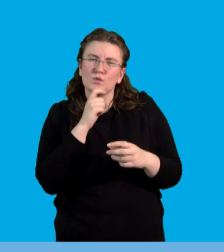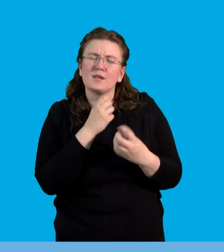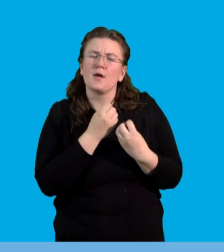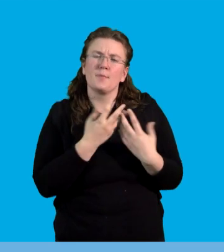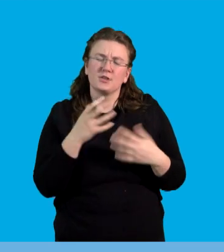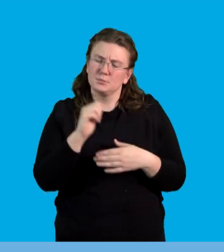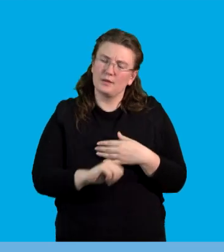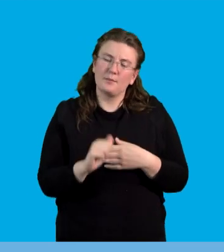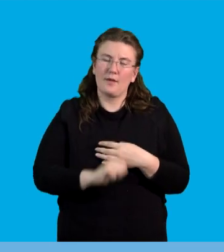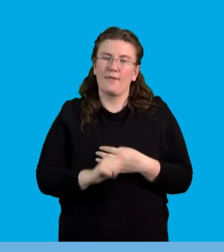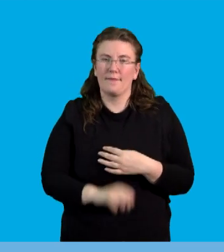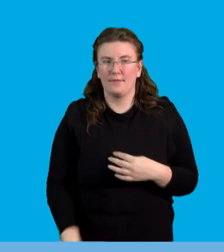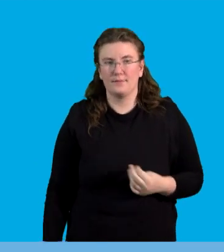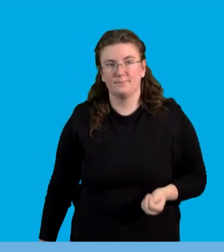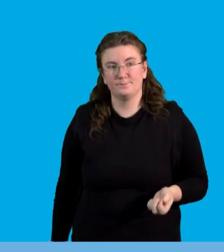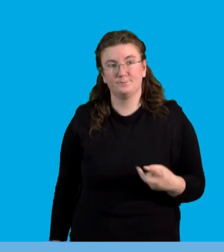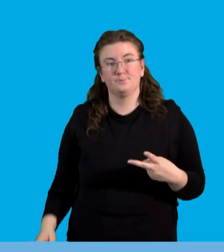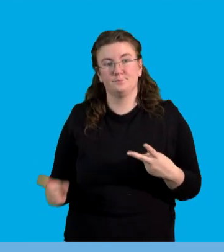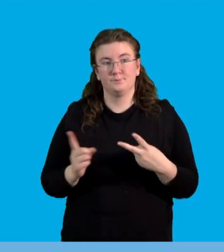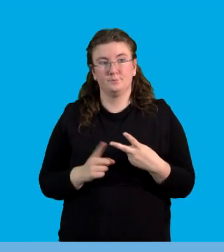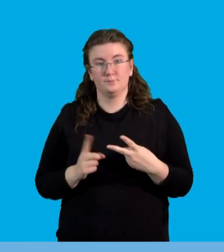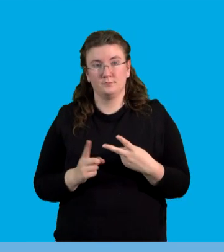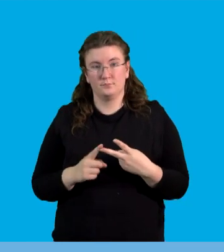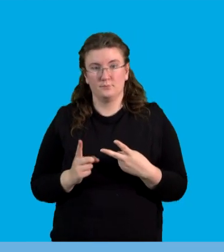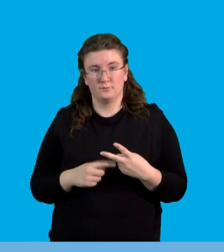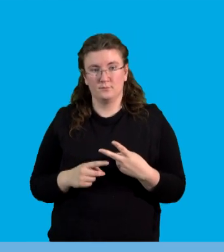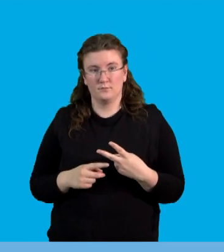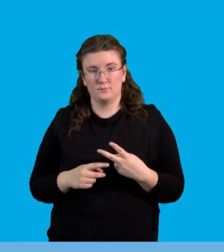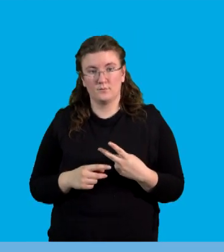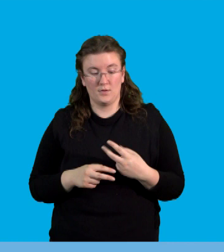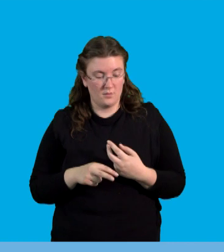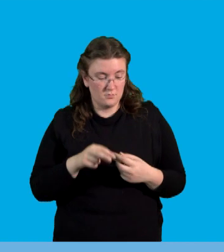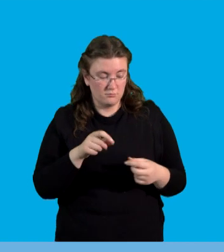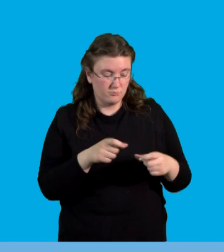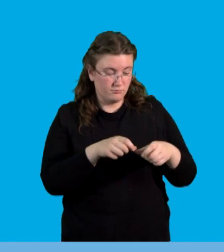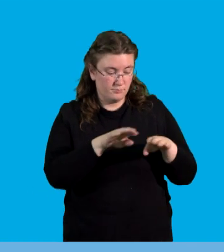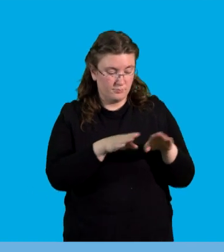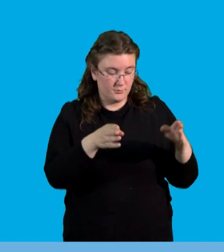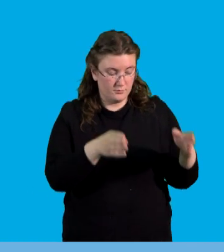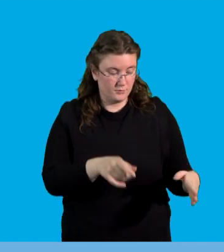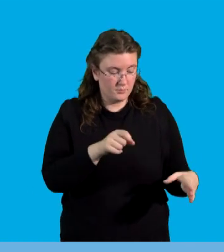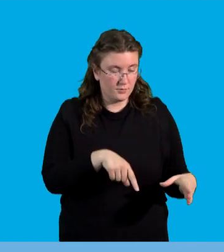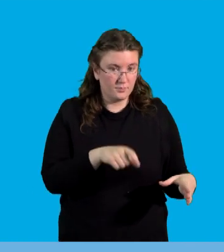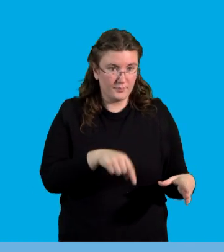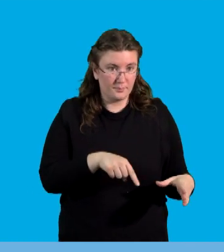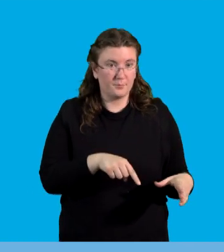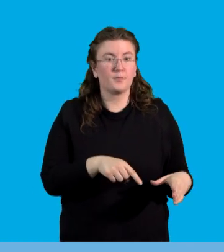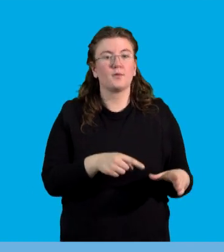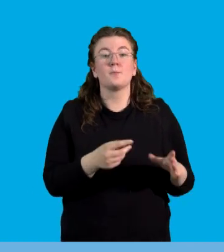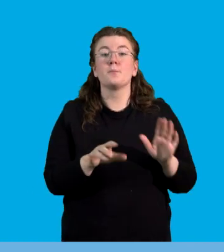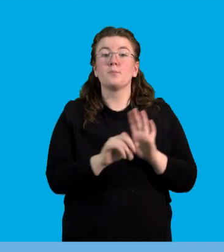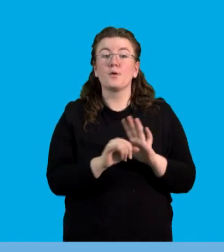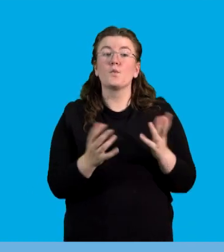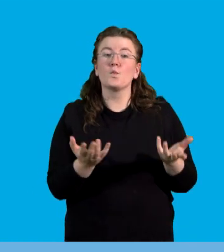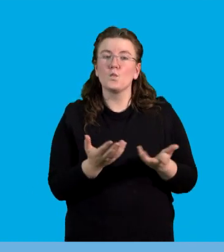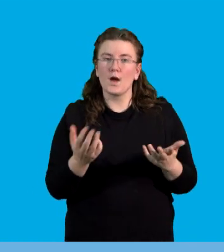consumer during that month. And number two, this reading is indicated on the municipal bill for payment by